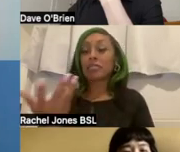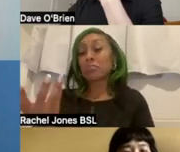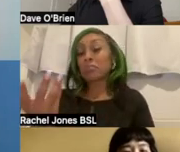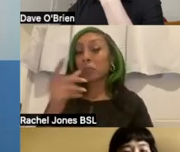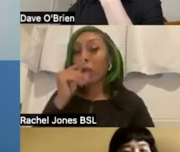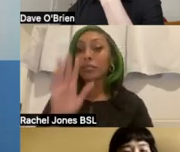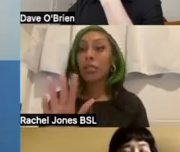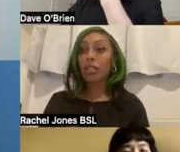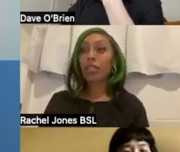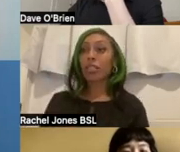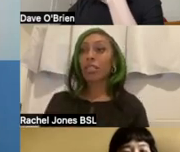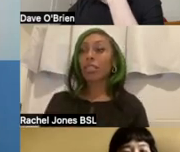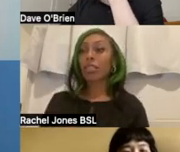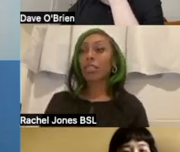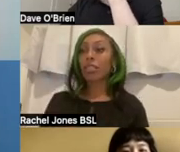and outputs.